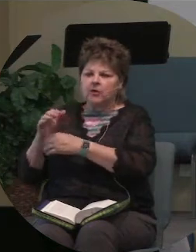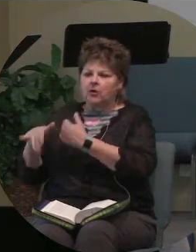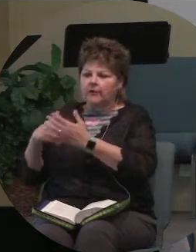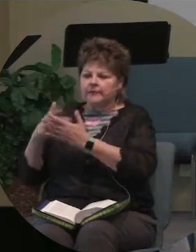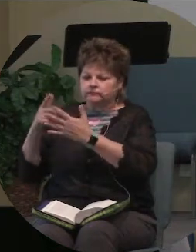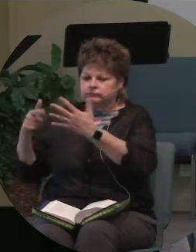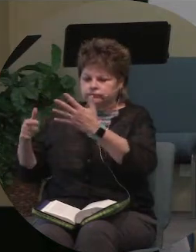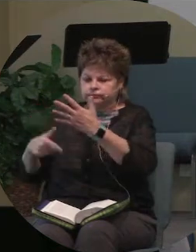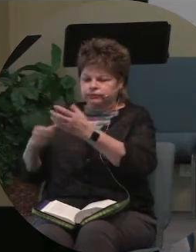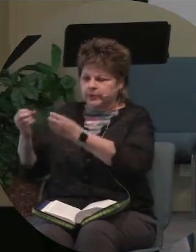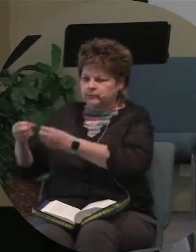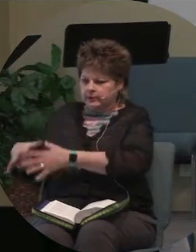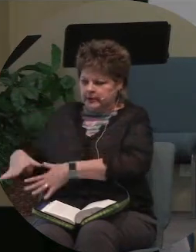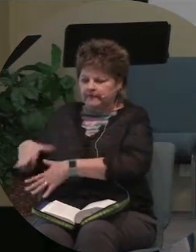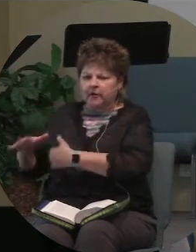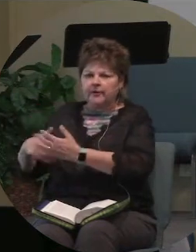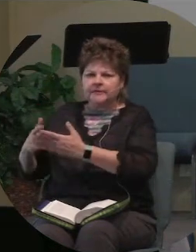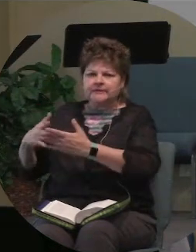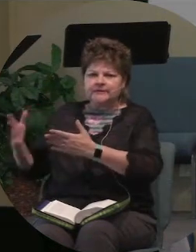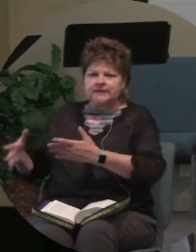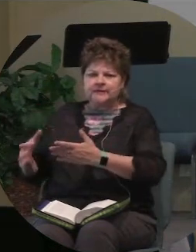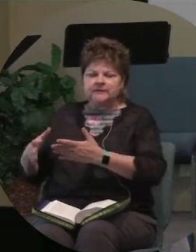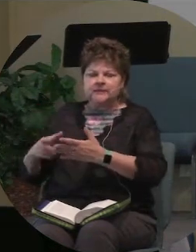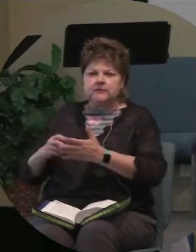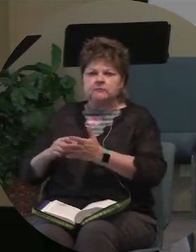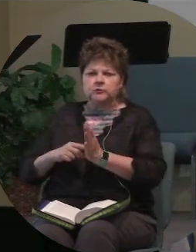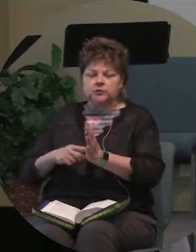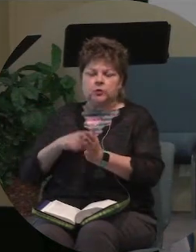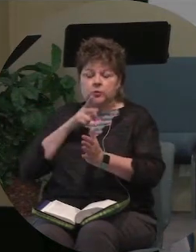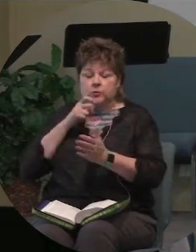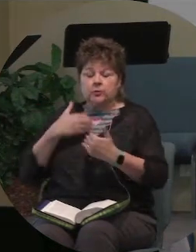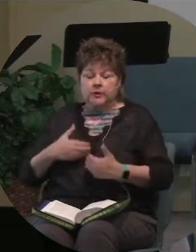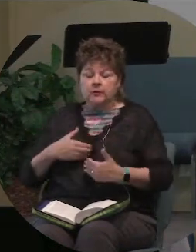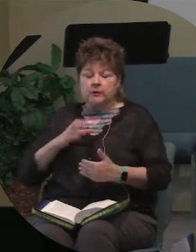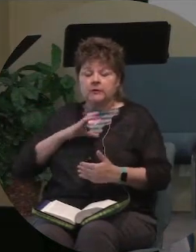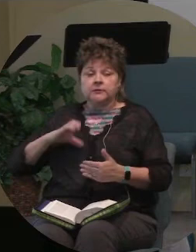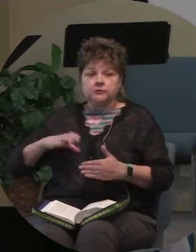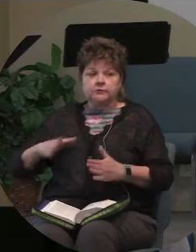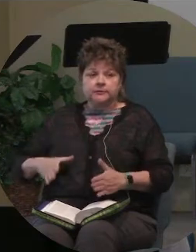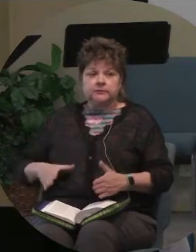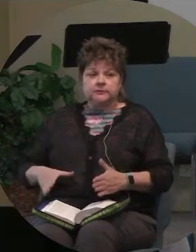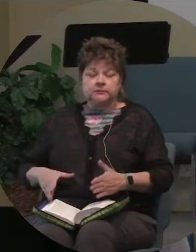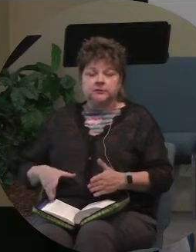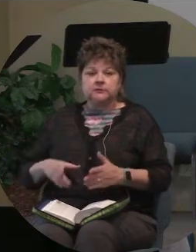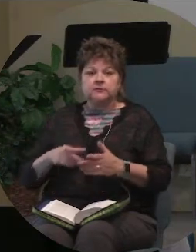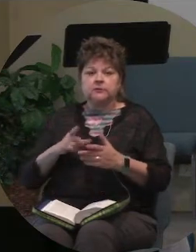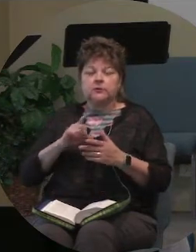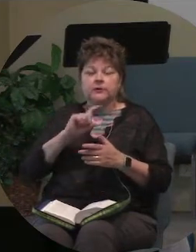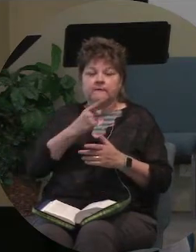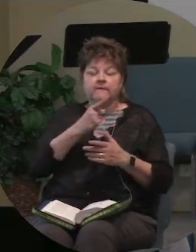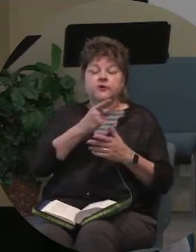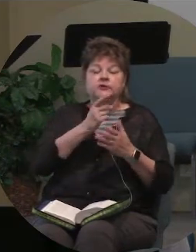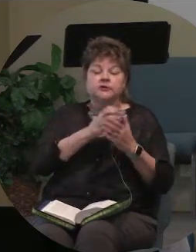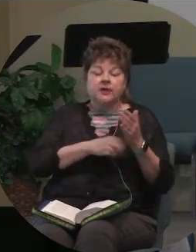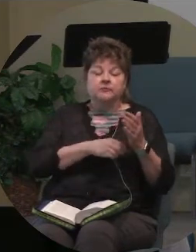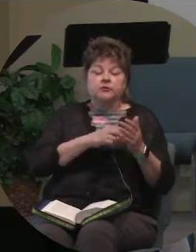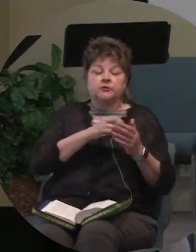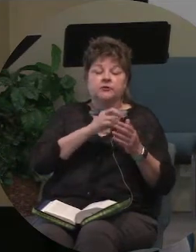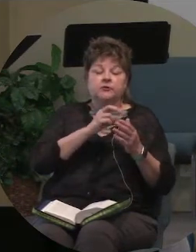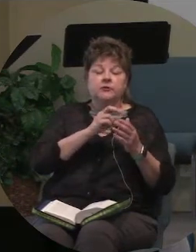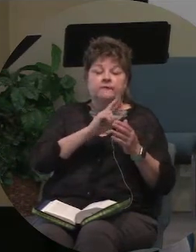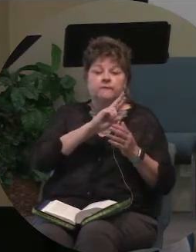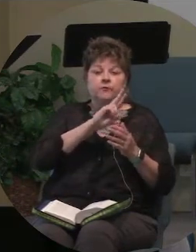things that mark who we are as Christians. And so in the first chapter of Ruth,